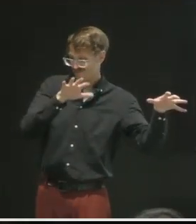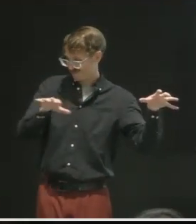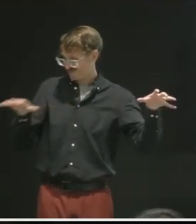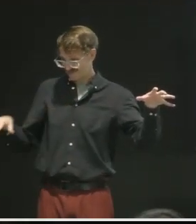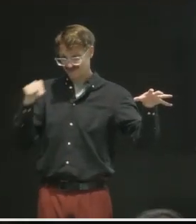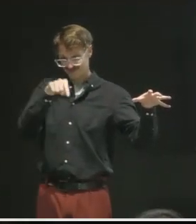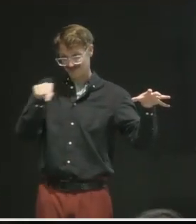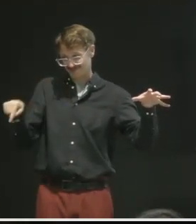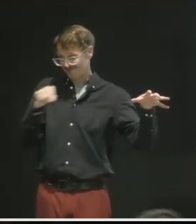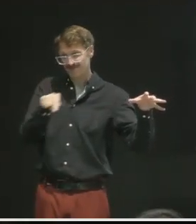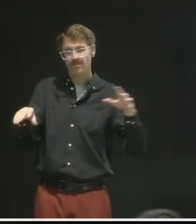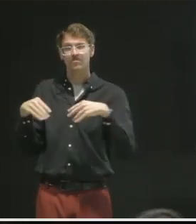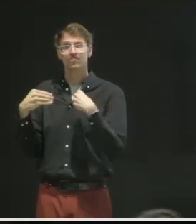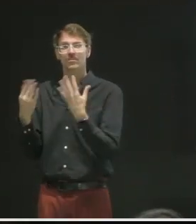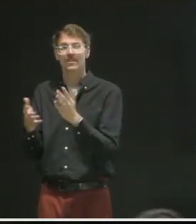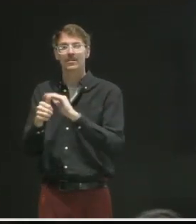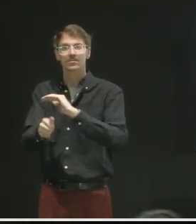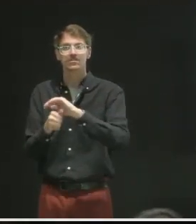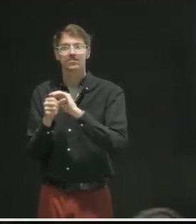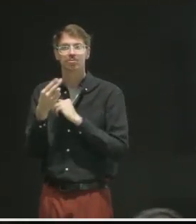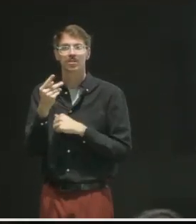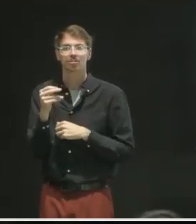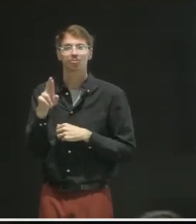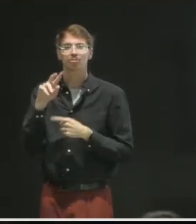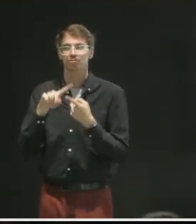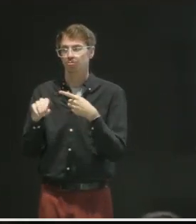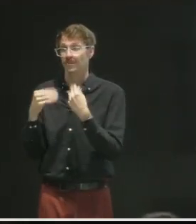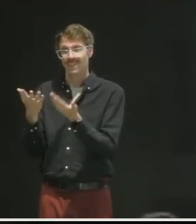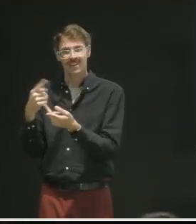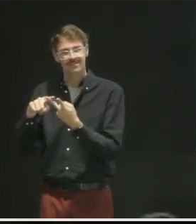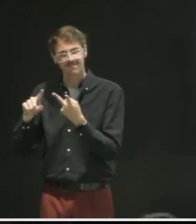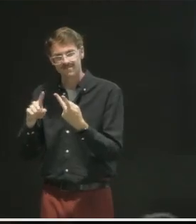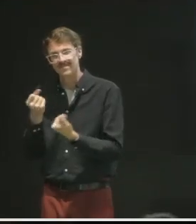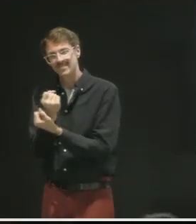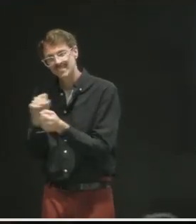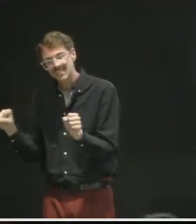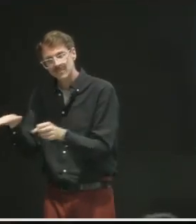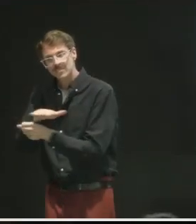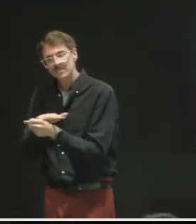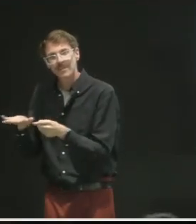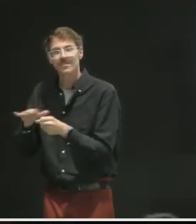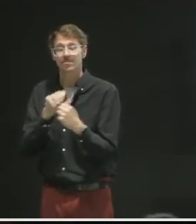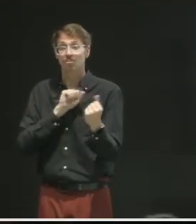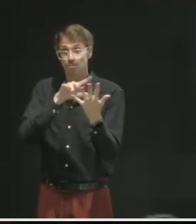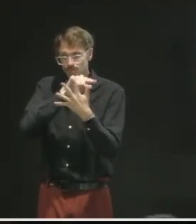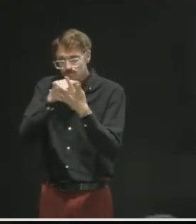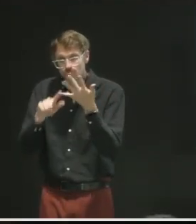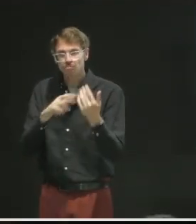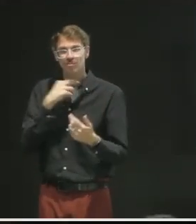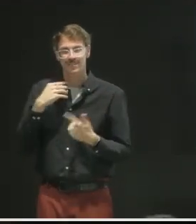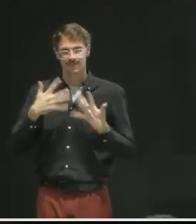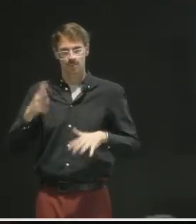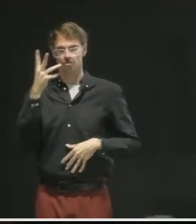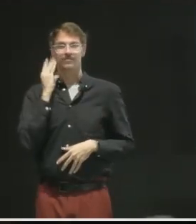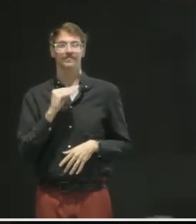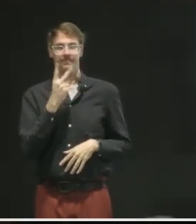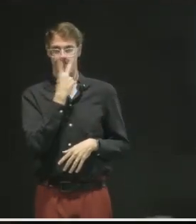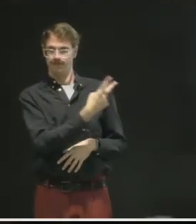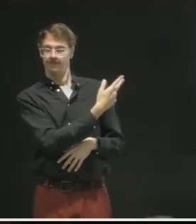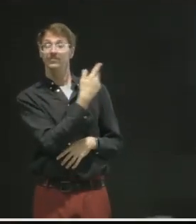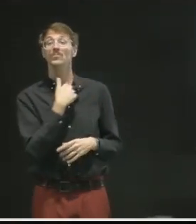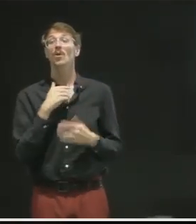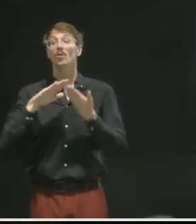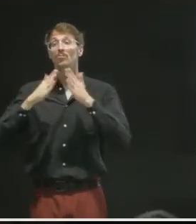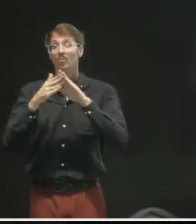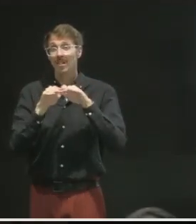shelters that provide those safe spaces, that address some of those risks for women and girls. And at the community level, like we heard from the